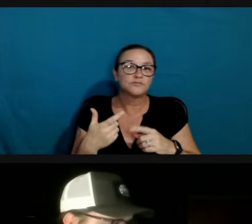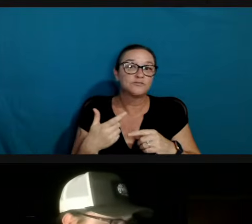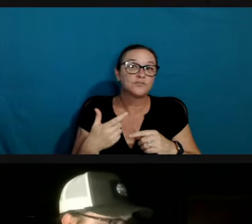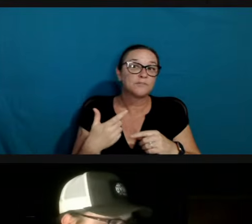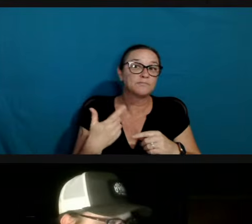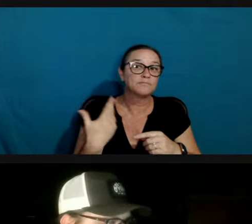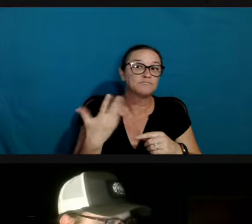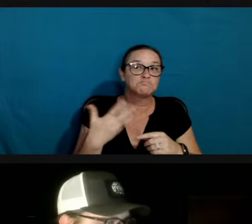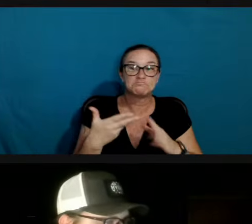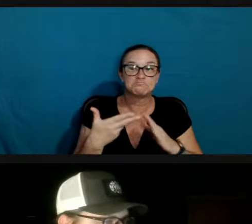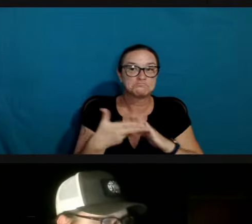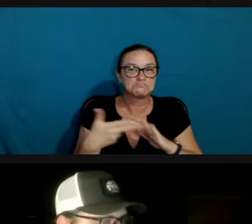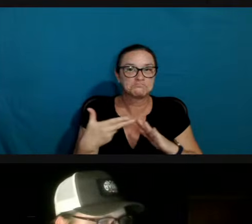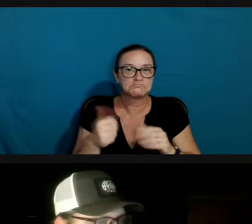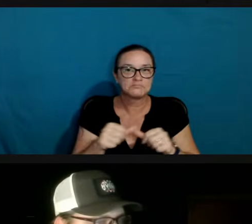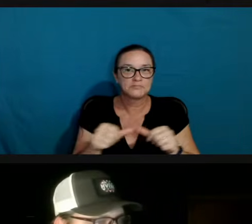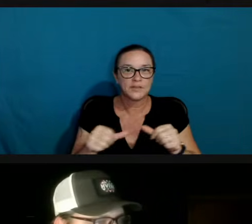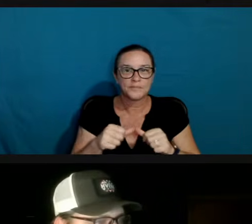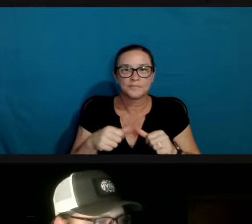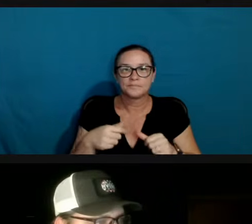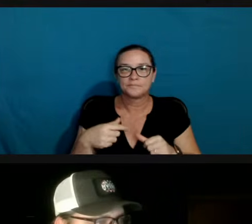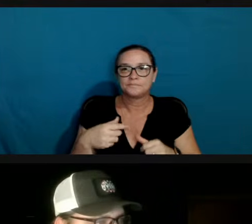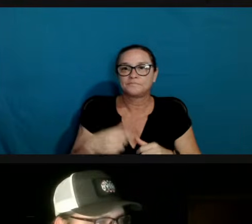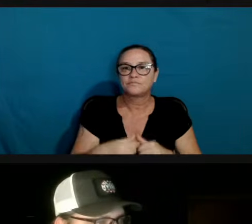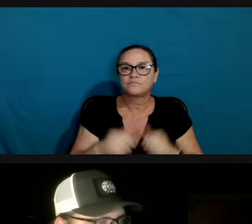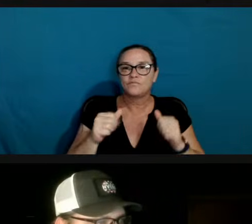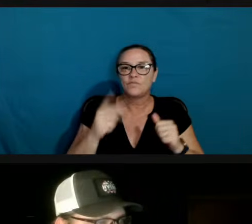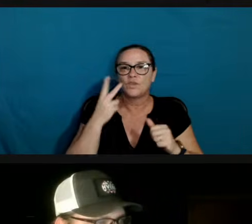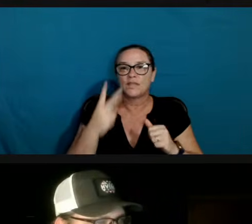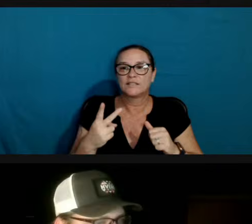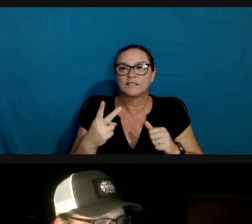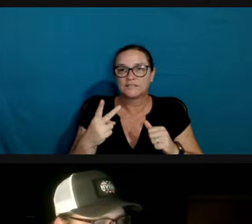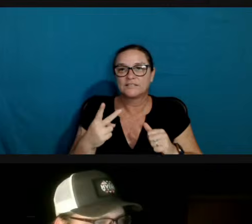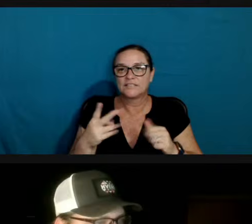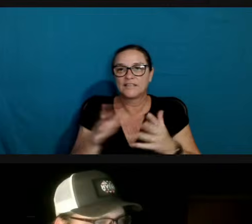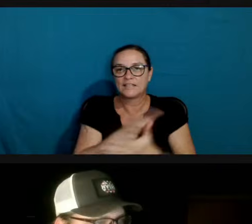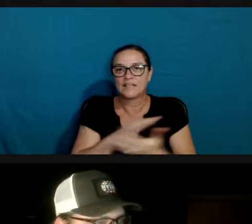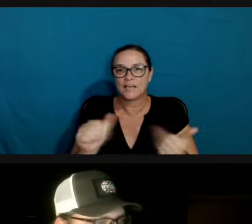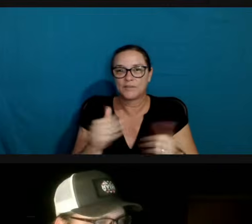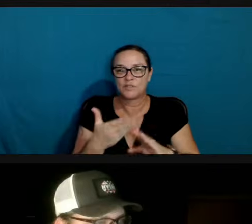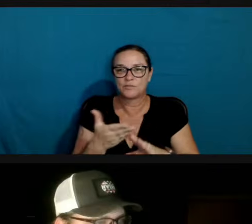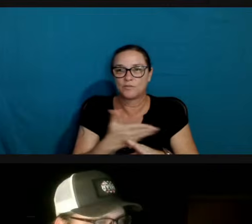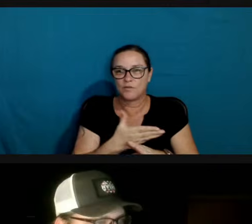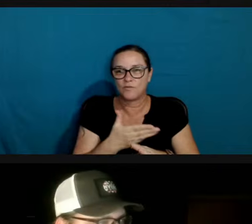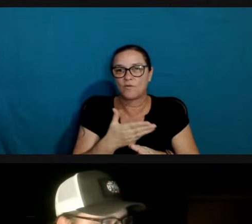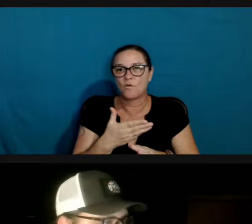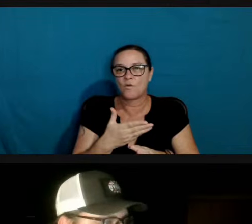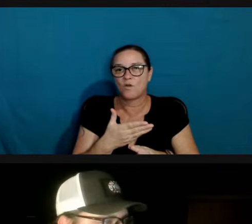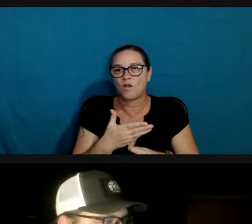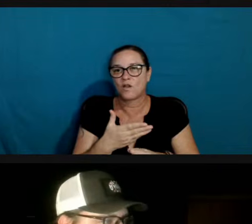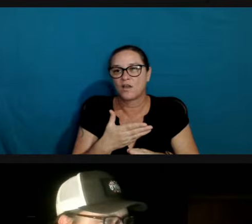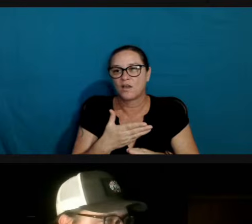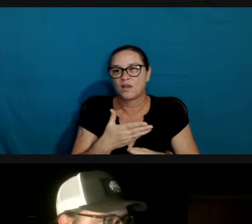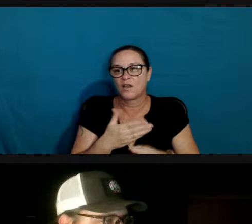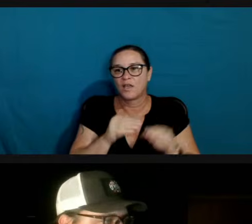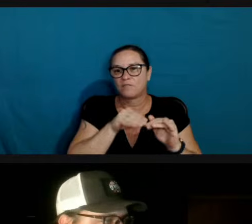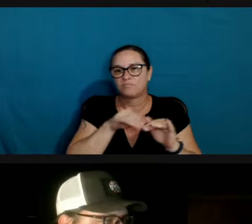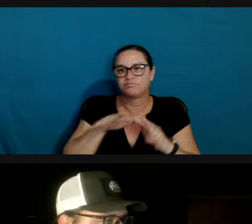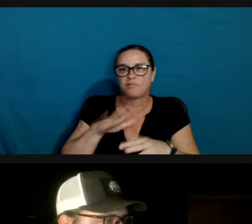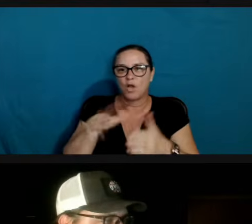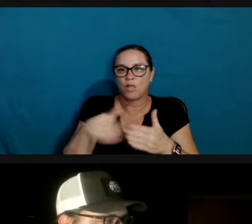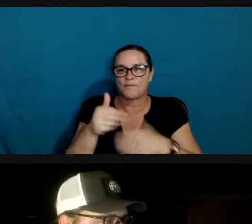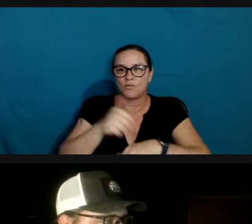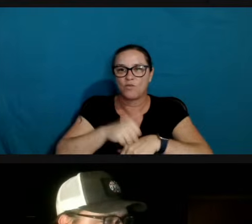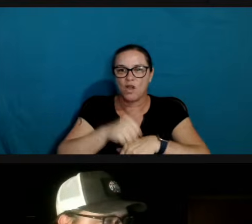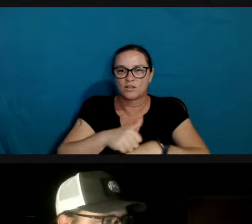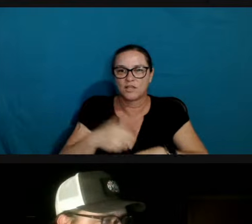and you can see some of that fresh damage before it really got swept out of the road, getting all the rocks onto it. We also got